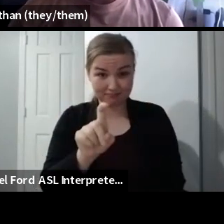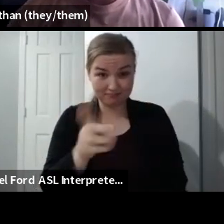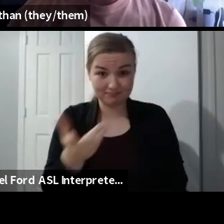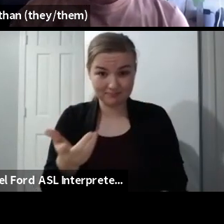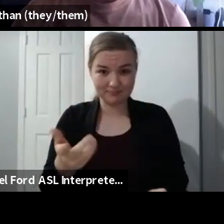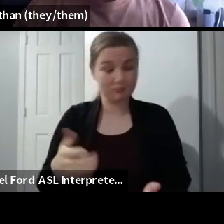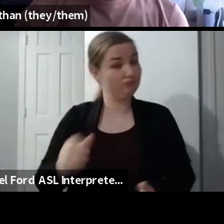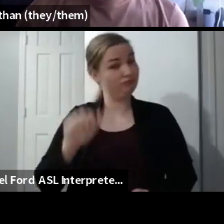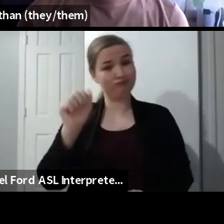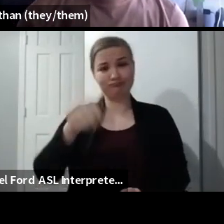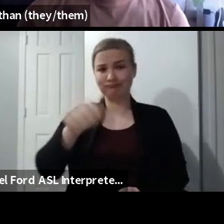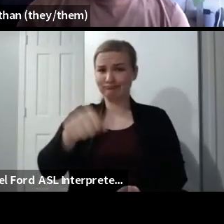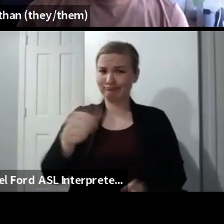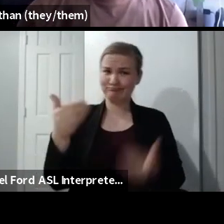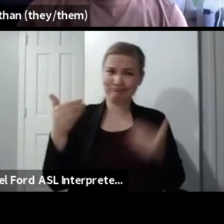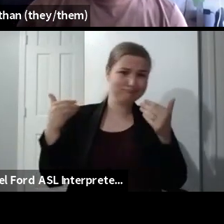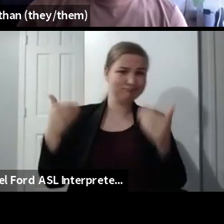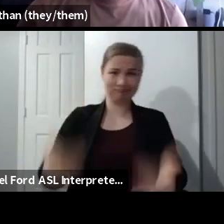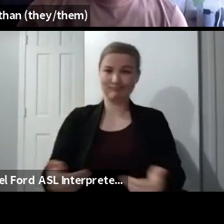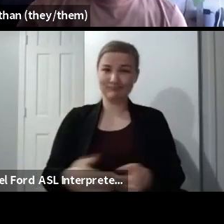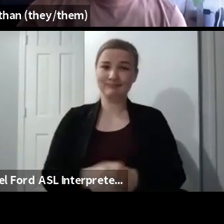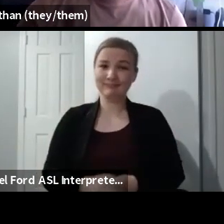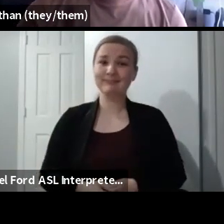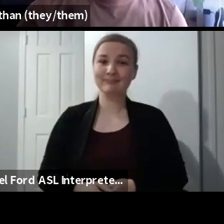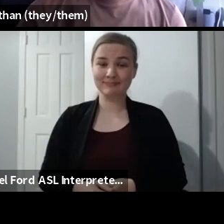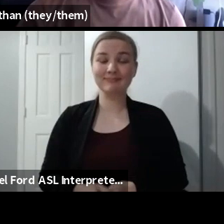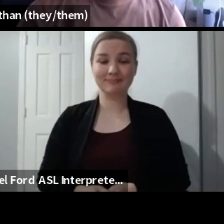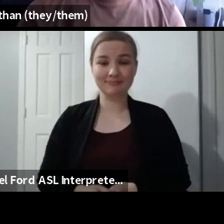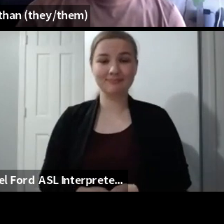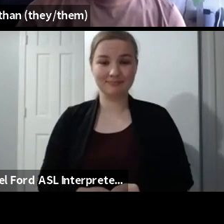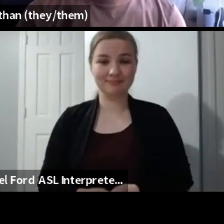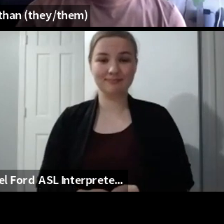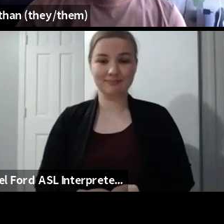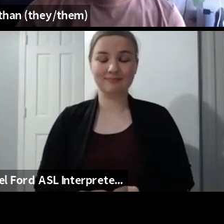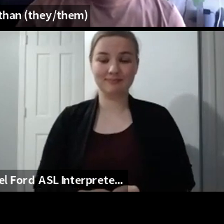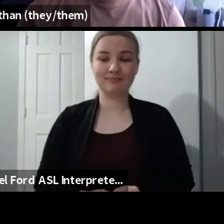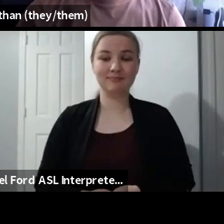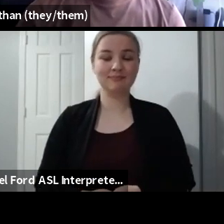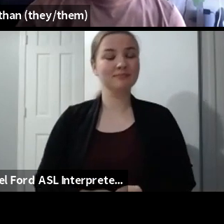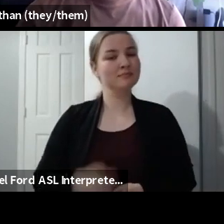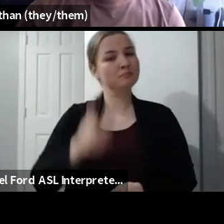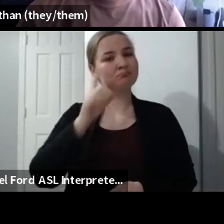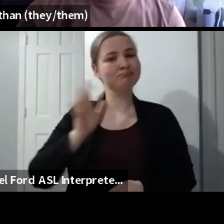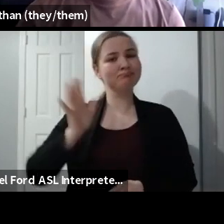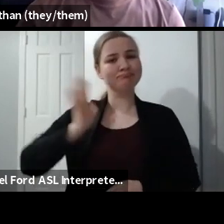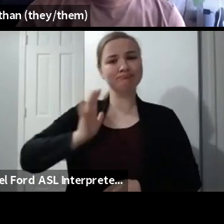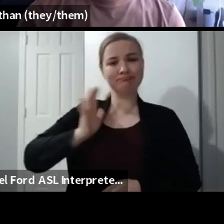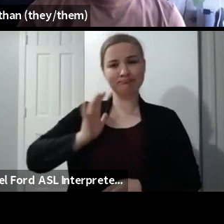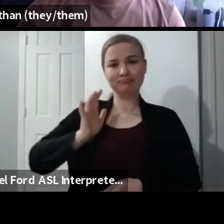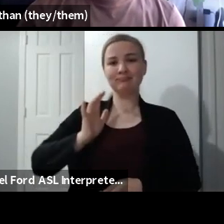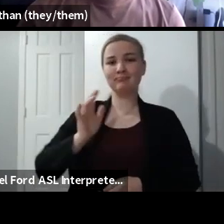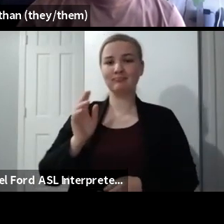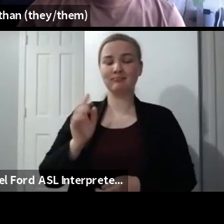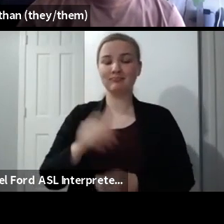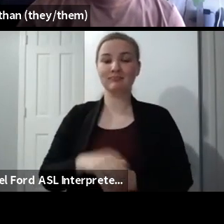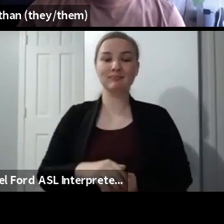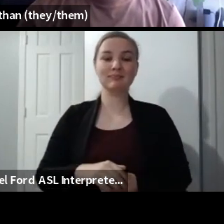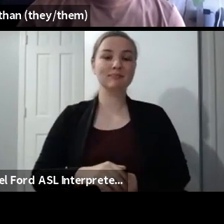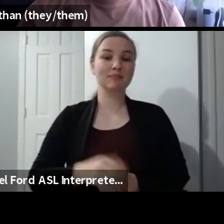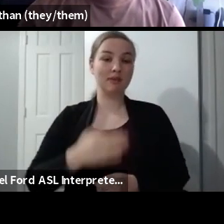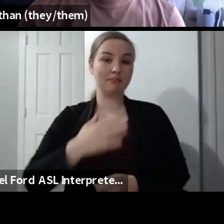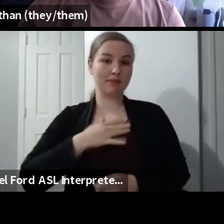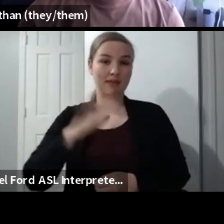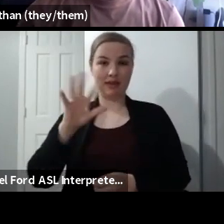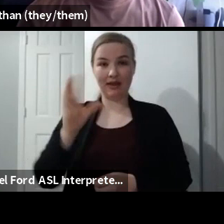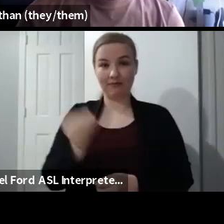Yes. Visibility. I think affirming what I've heard, like I feel like being Afro-Dominican, which is like